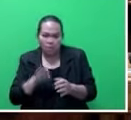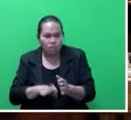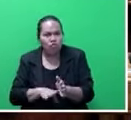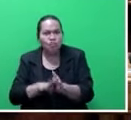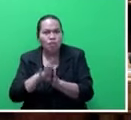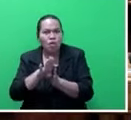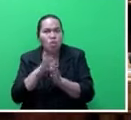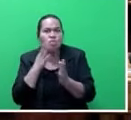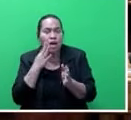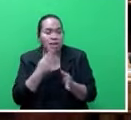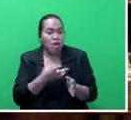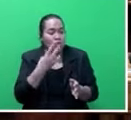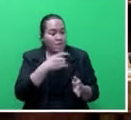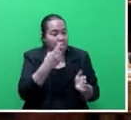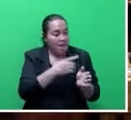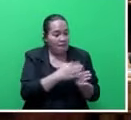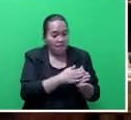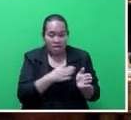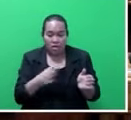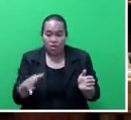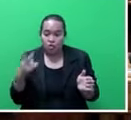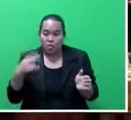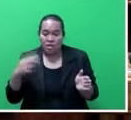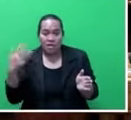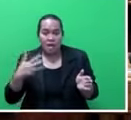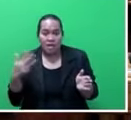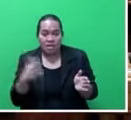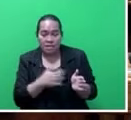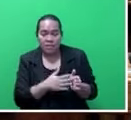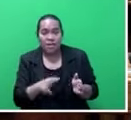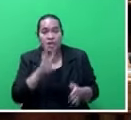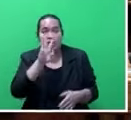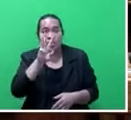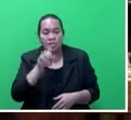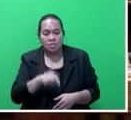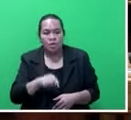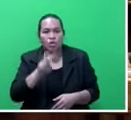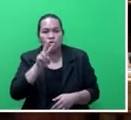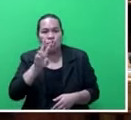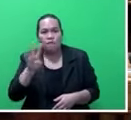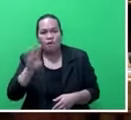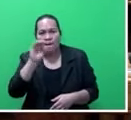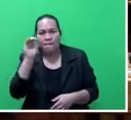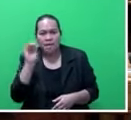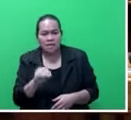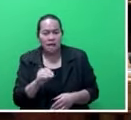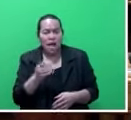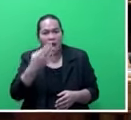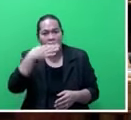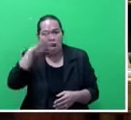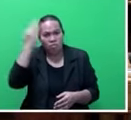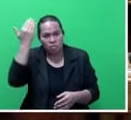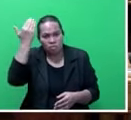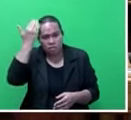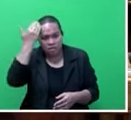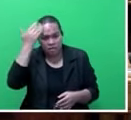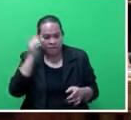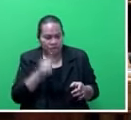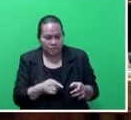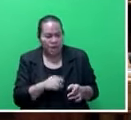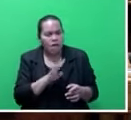was for the period 2011 to 2019, 3.24%. Radumara's time,